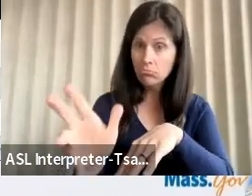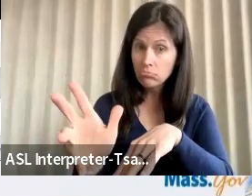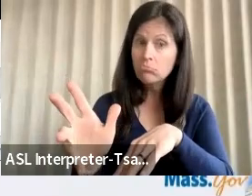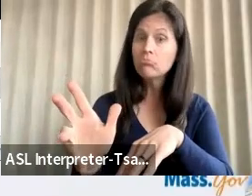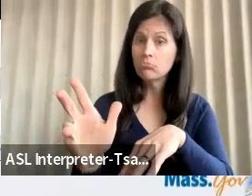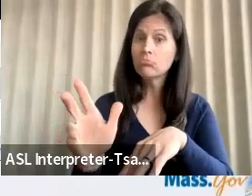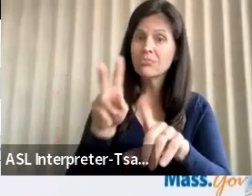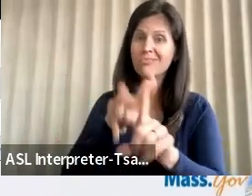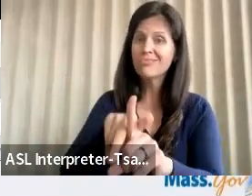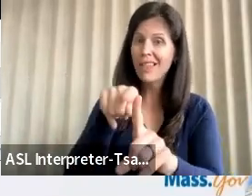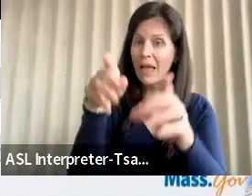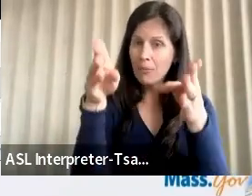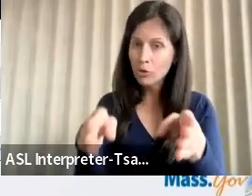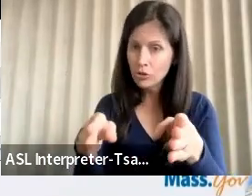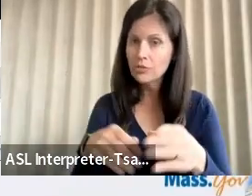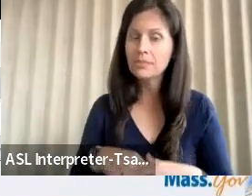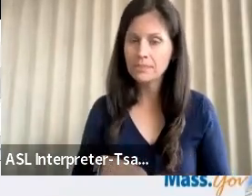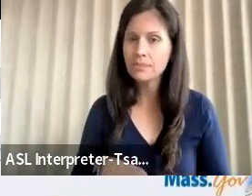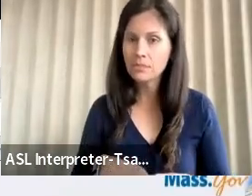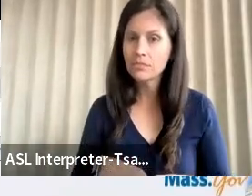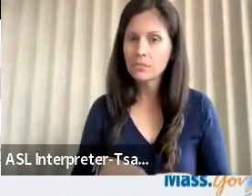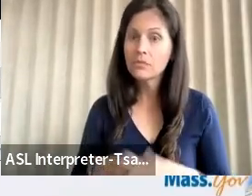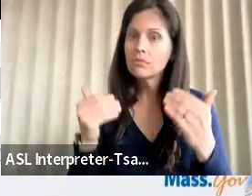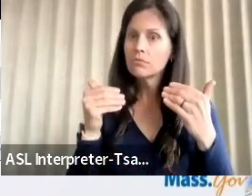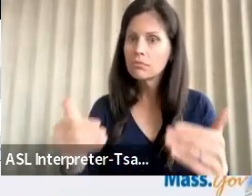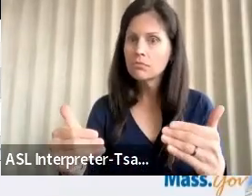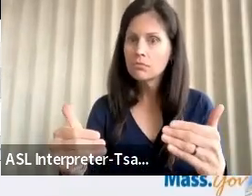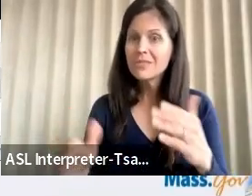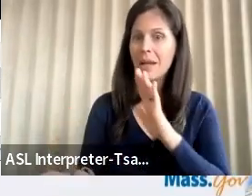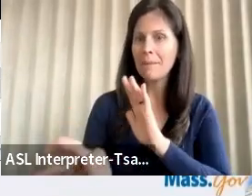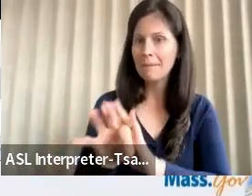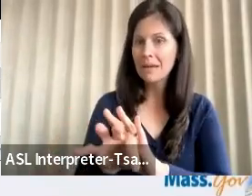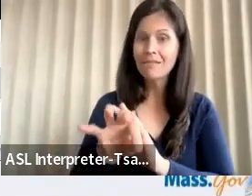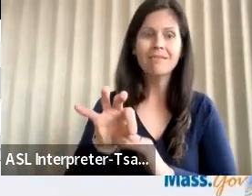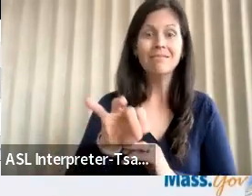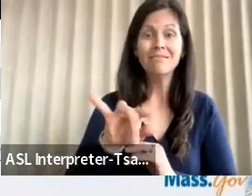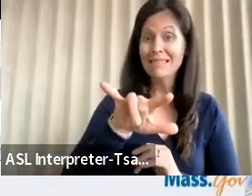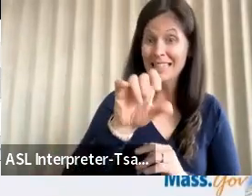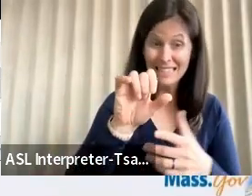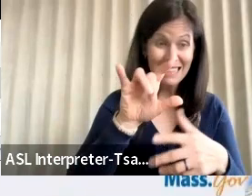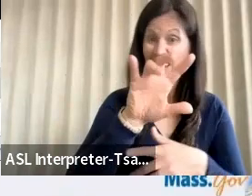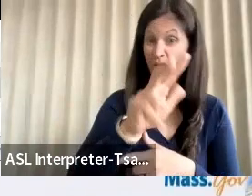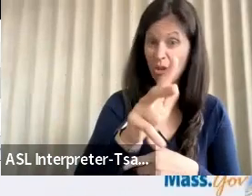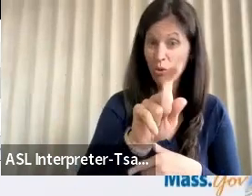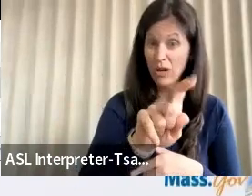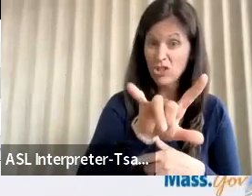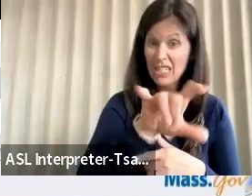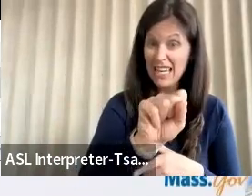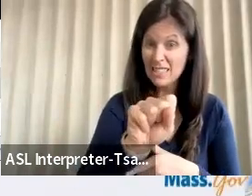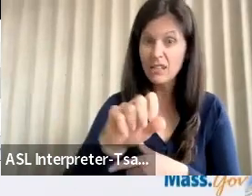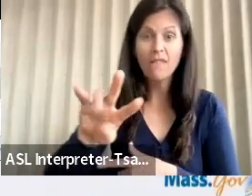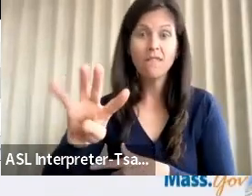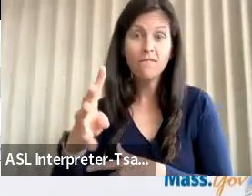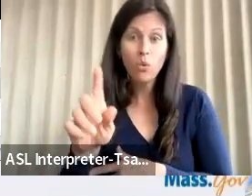this individual. So let's go ahead and select yes and yes.